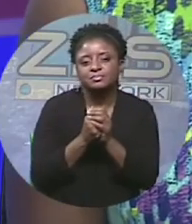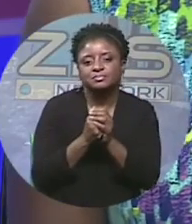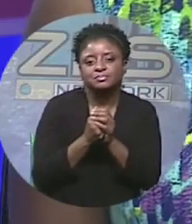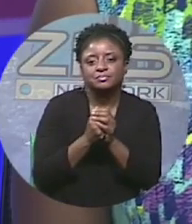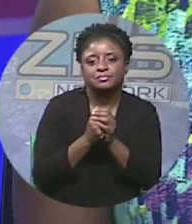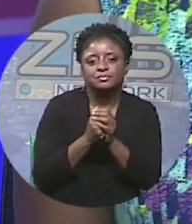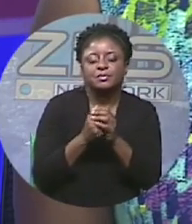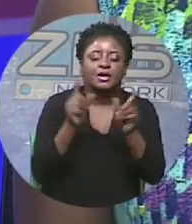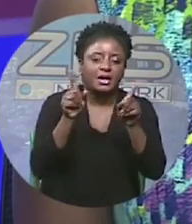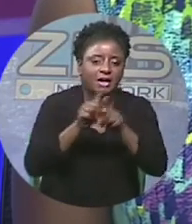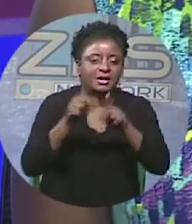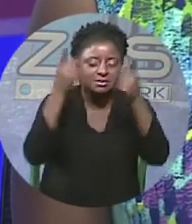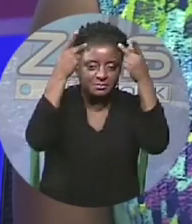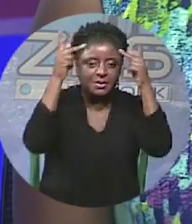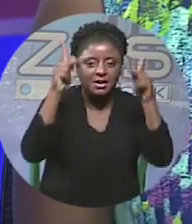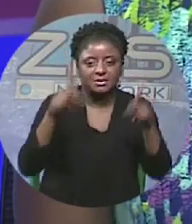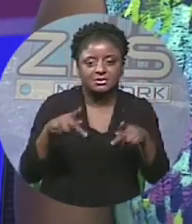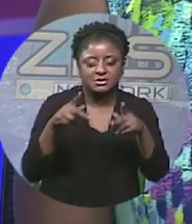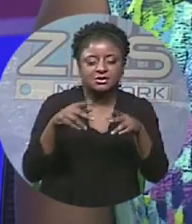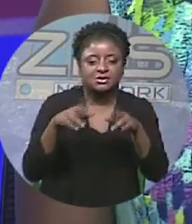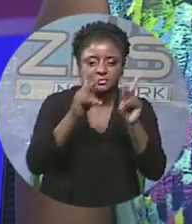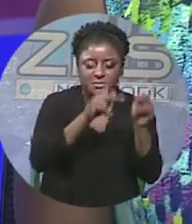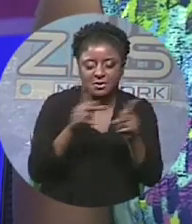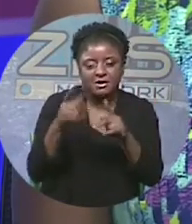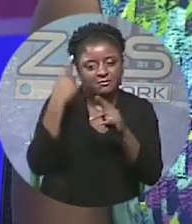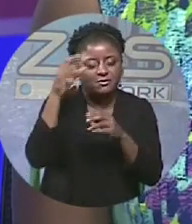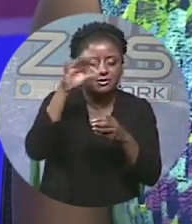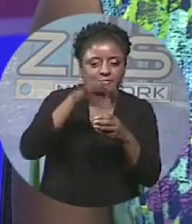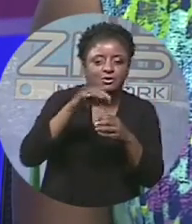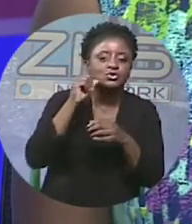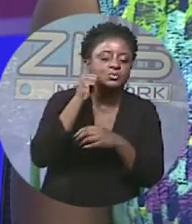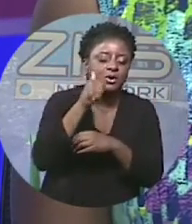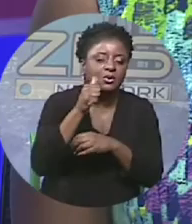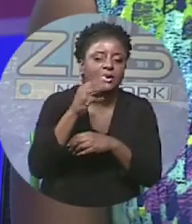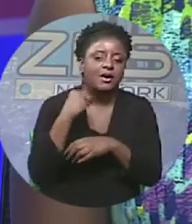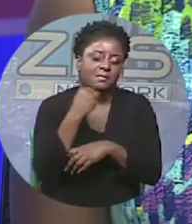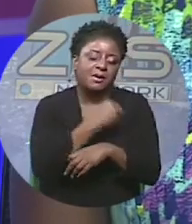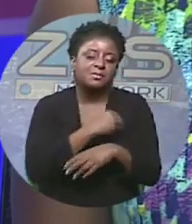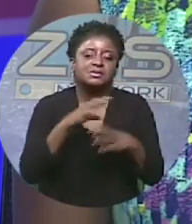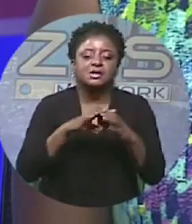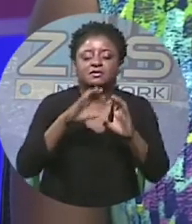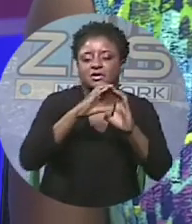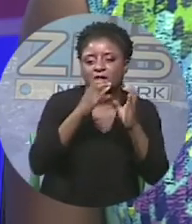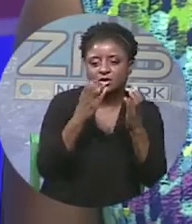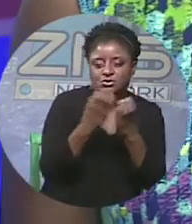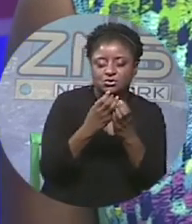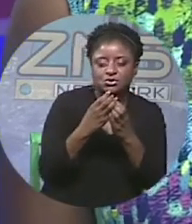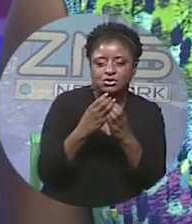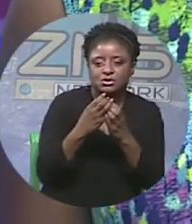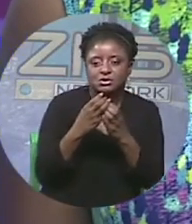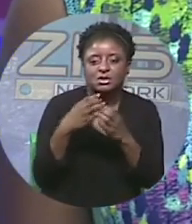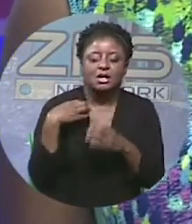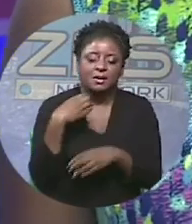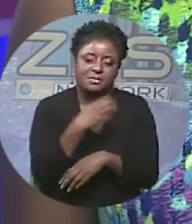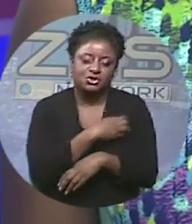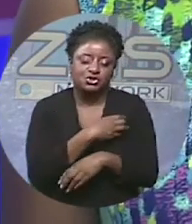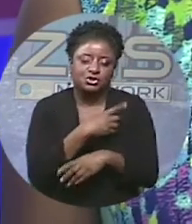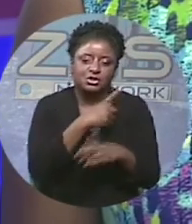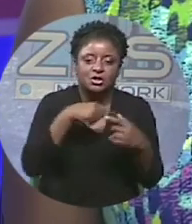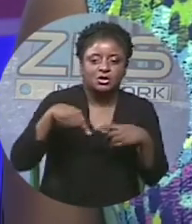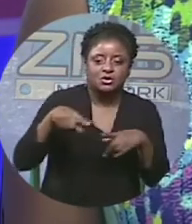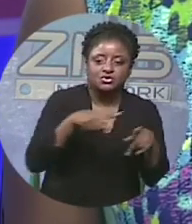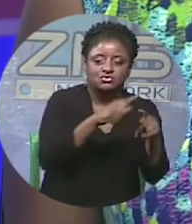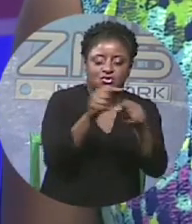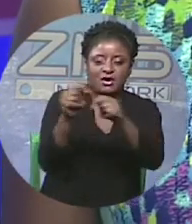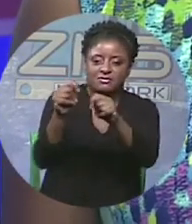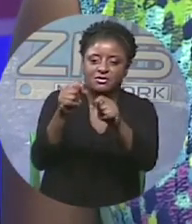Now, as parliamentarians prepare for that vote tomorrow, members of the Constitution Commission have made their rounds across the country sharing the gender